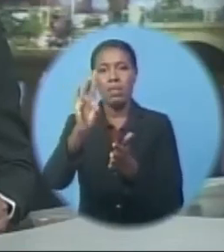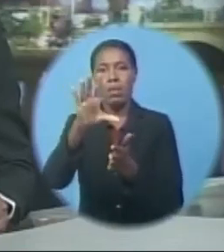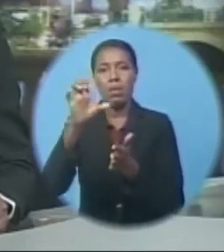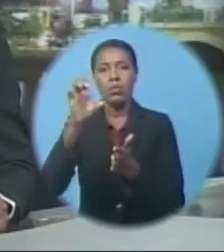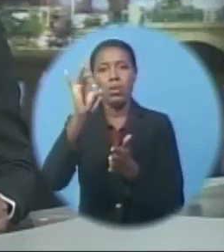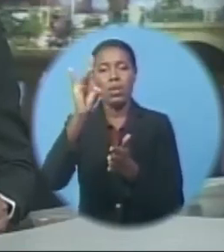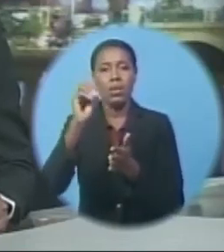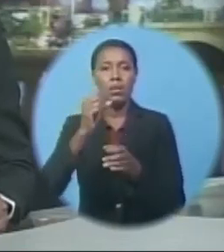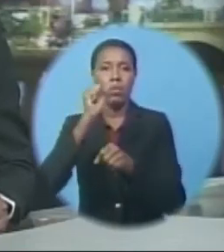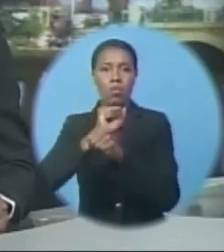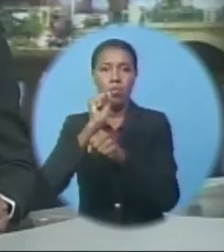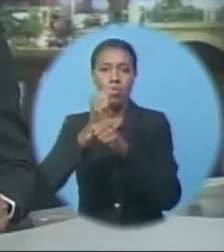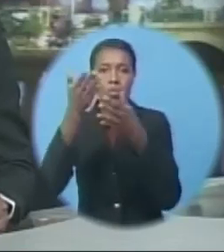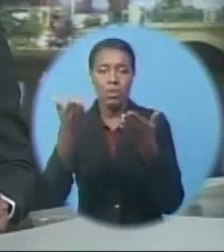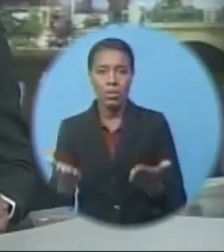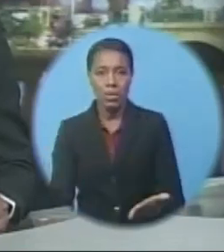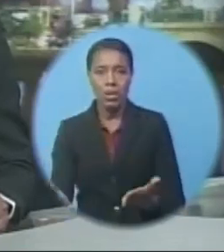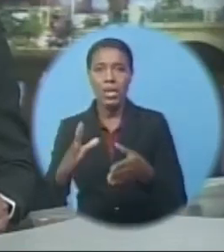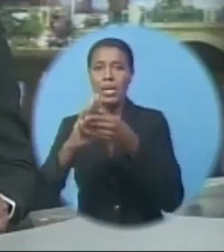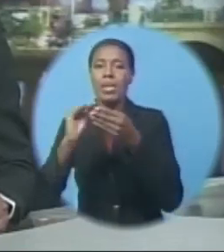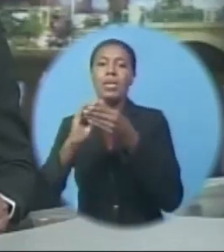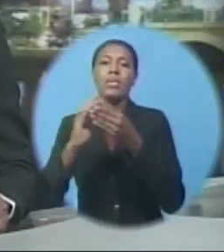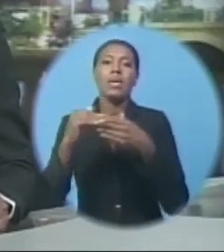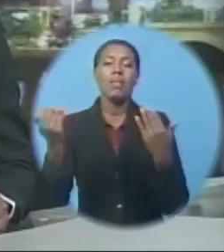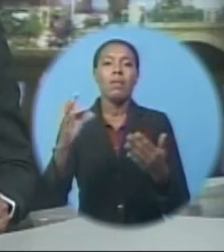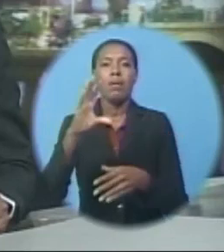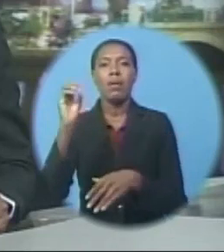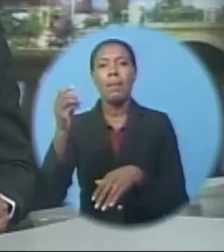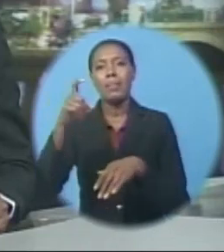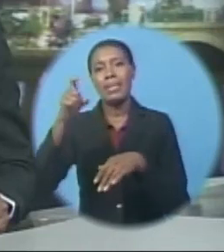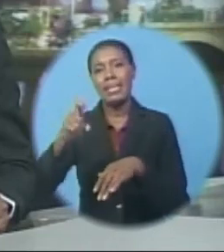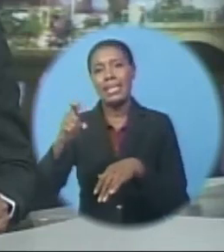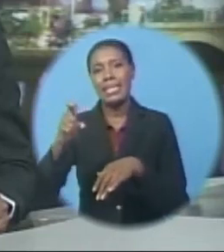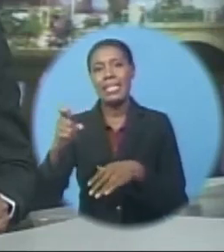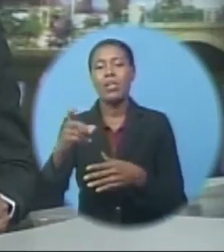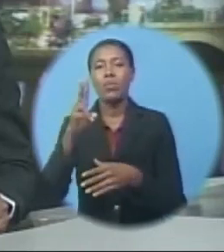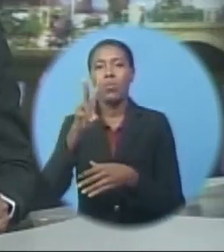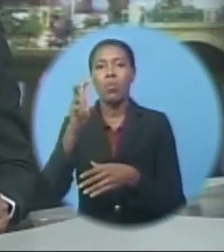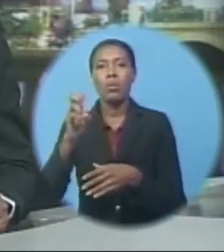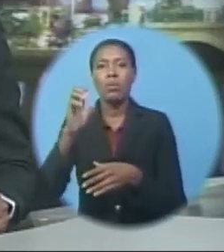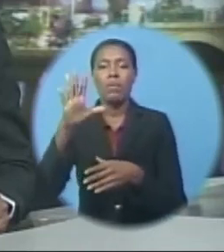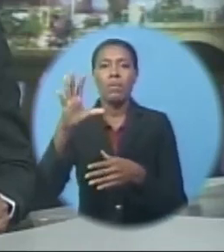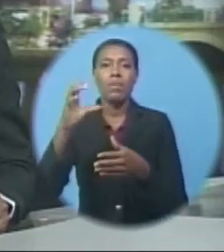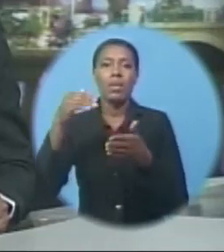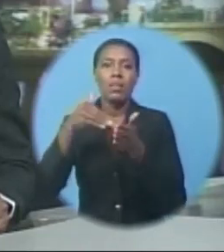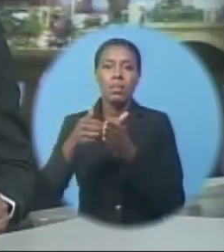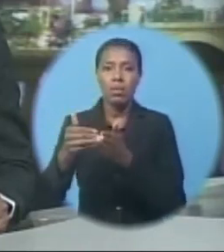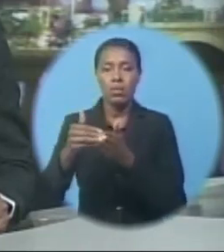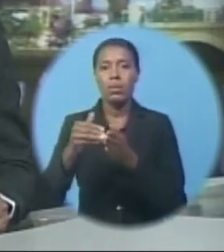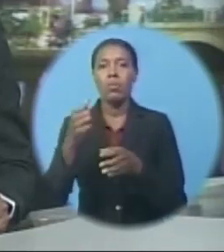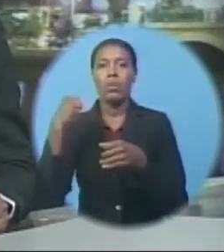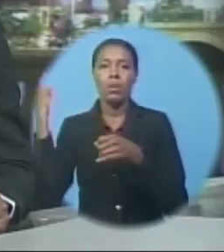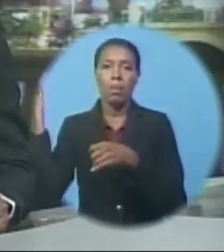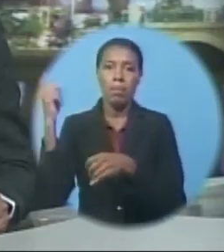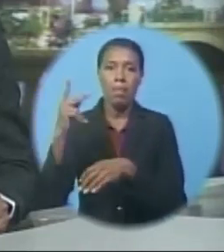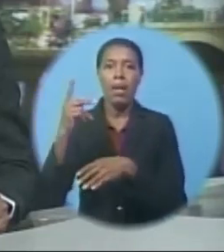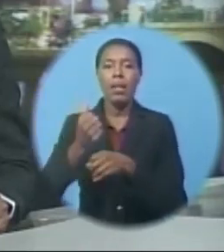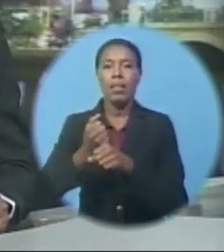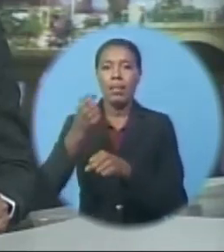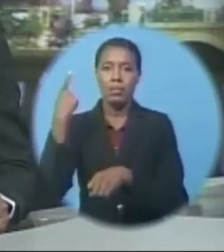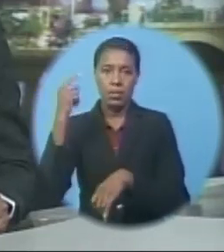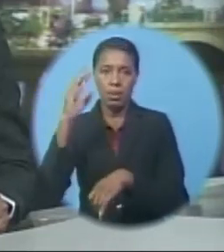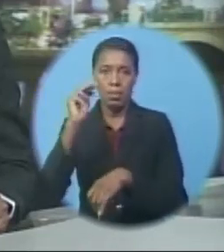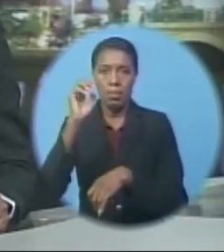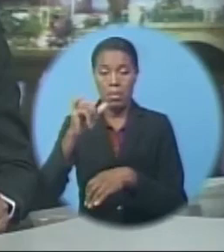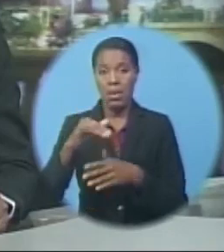director said that the company's staff complement had surged to 2,250 when he returned in May last year. He made it clear that he did